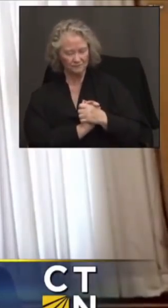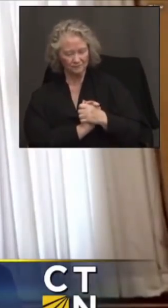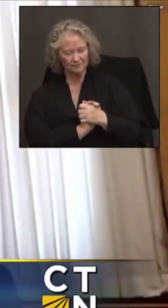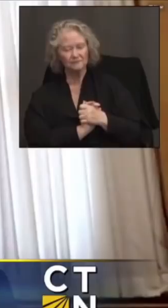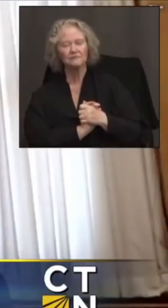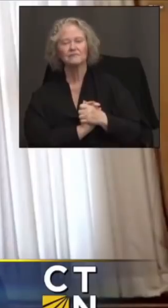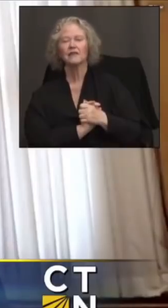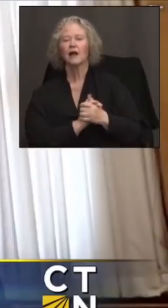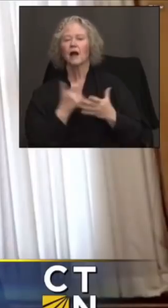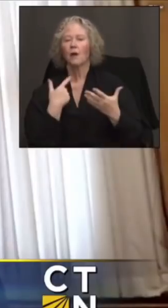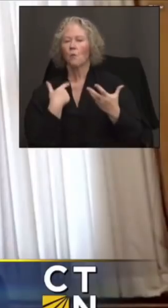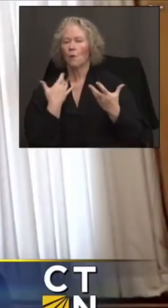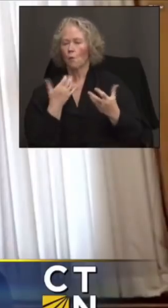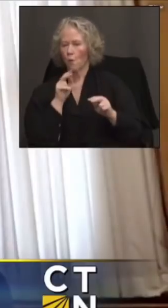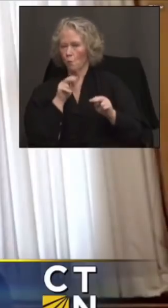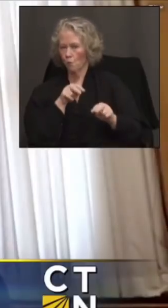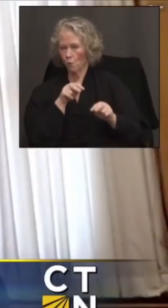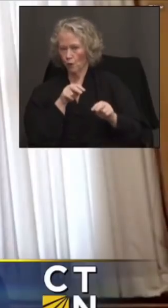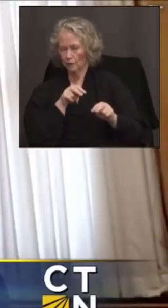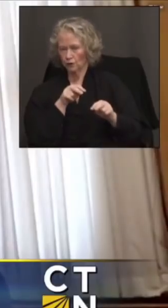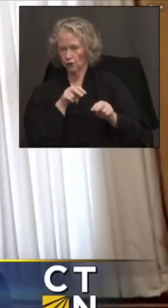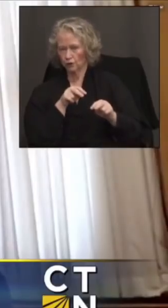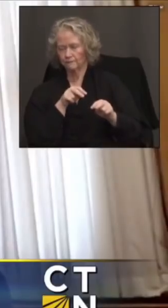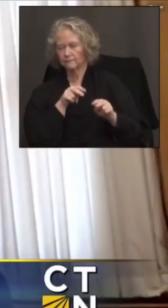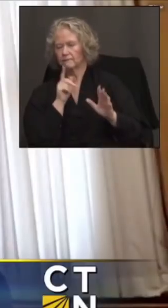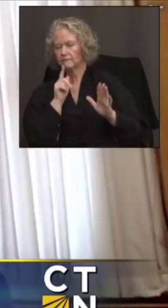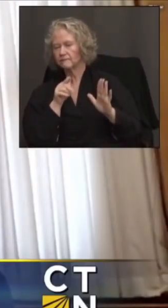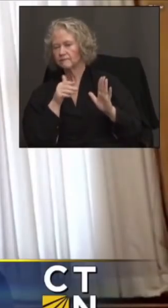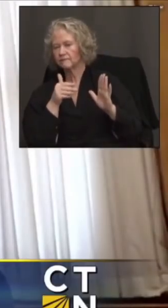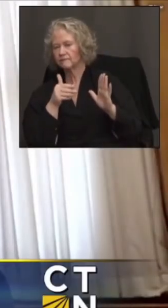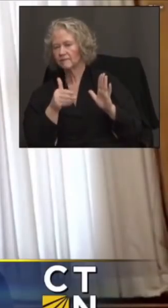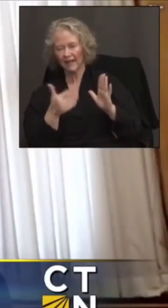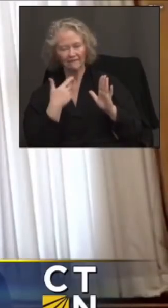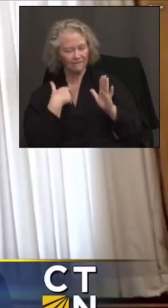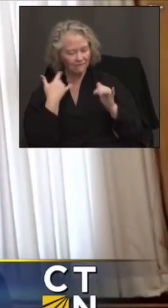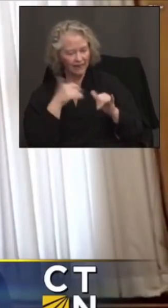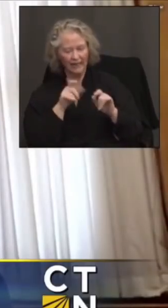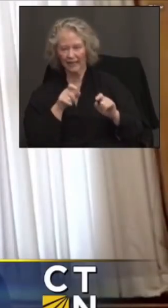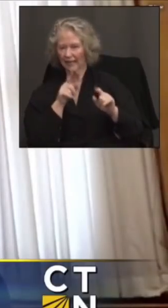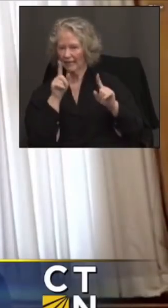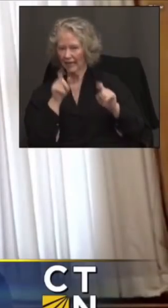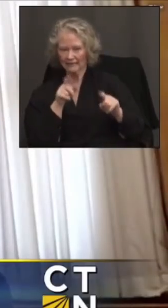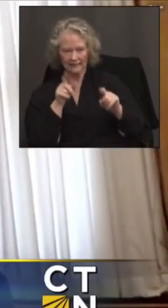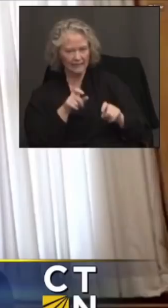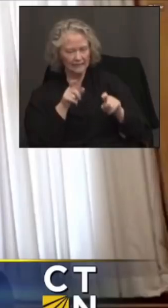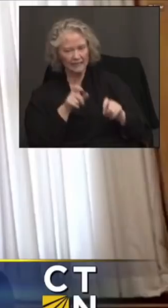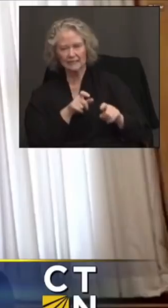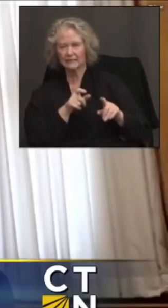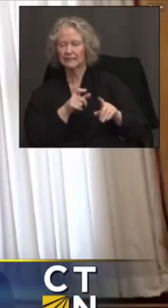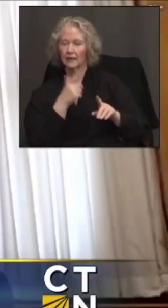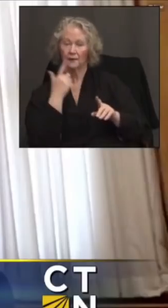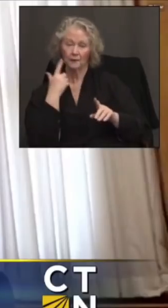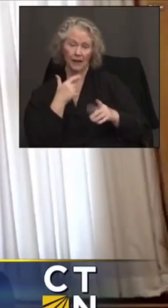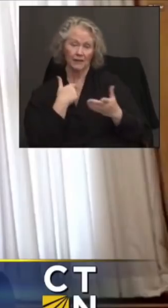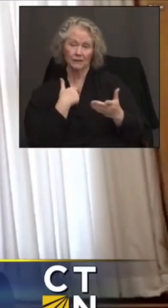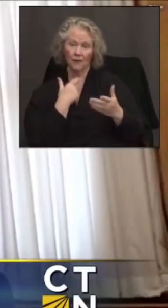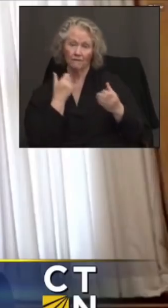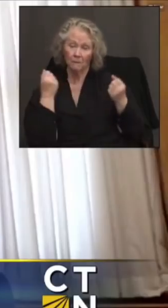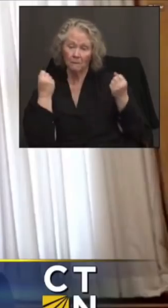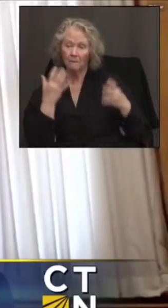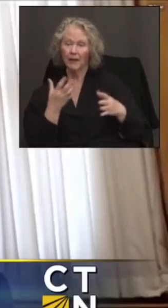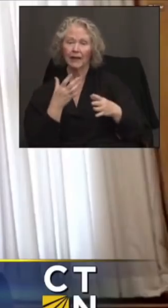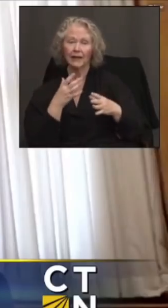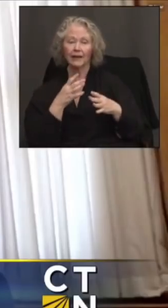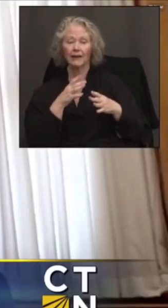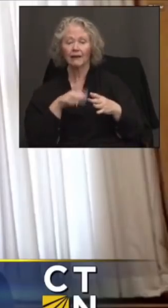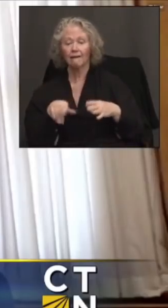We're going to be keeping a close eye on that. I think for the foreseeable future, we're going to still need quite a bit of testing. We still have entire age groups that aren't even eligible to